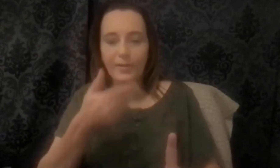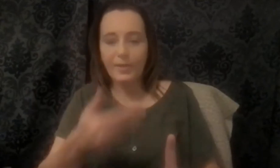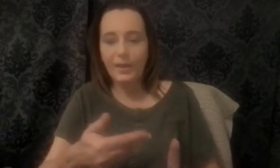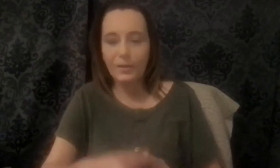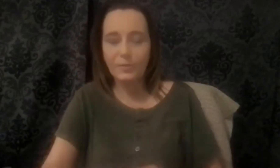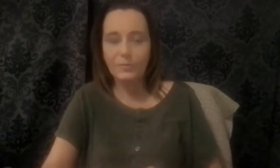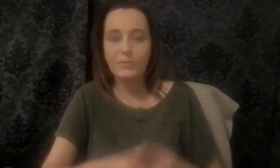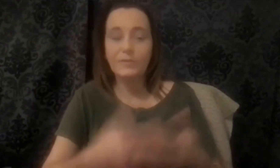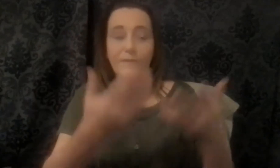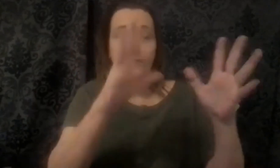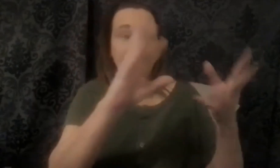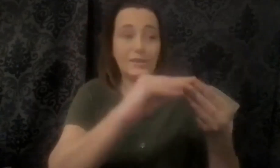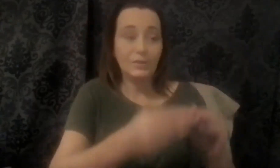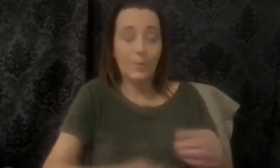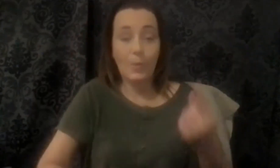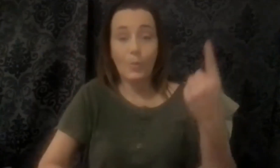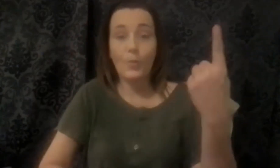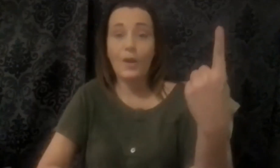number one.